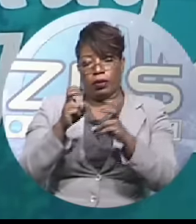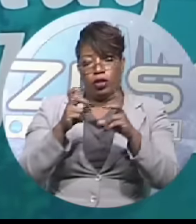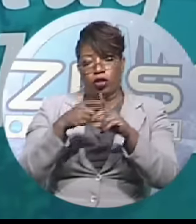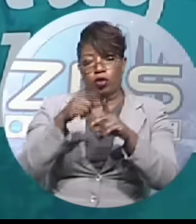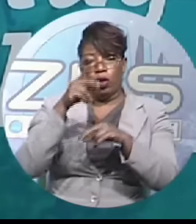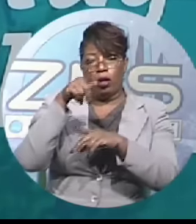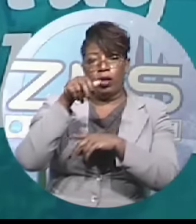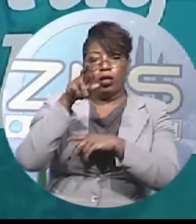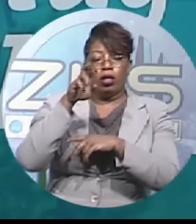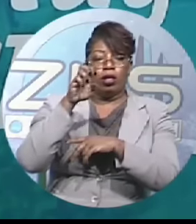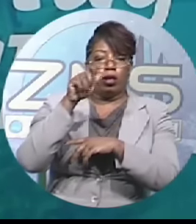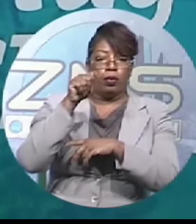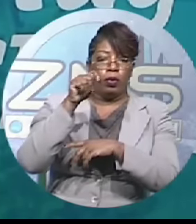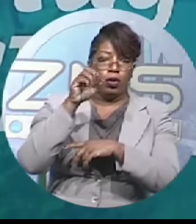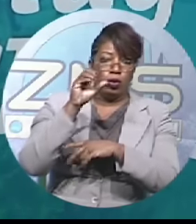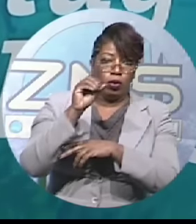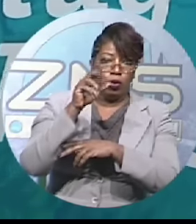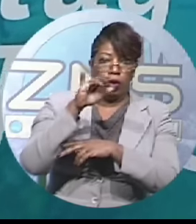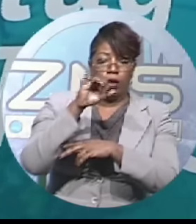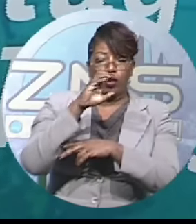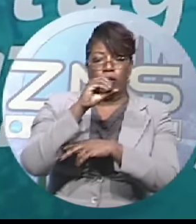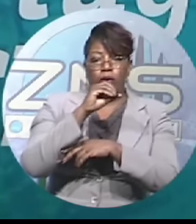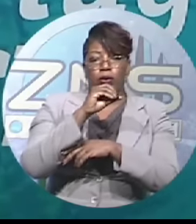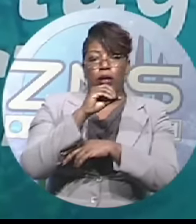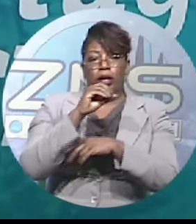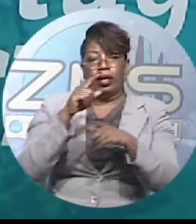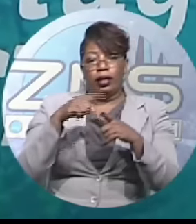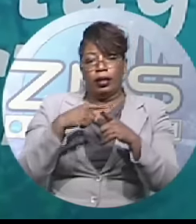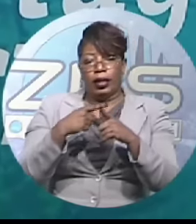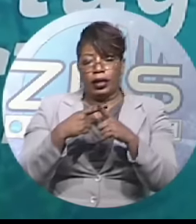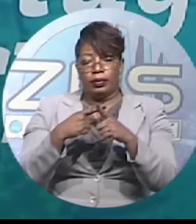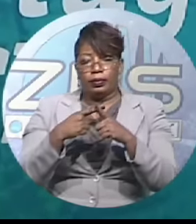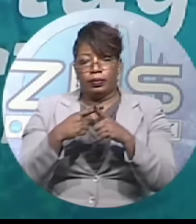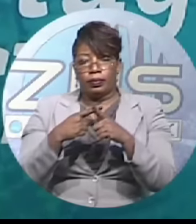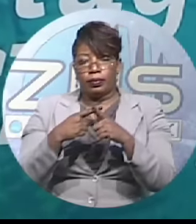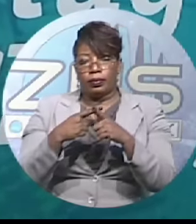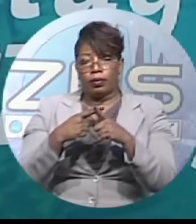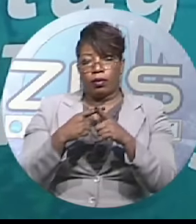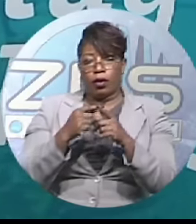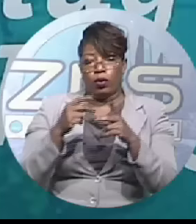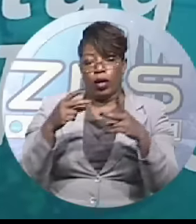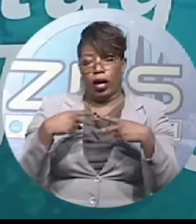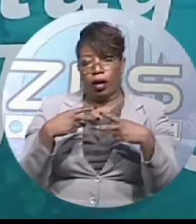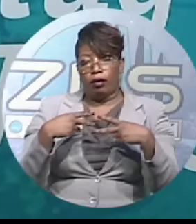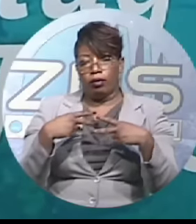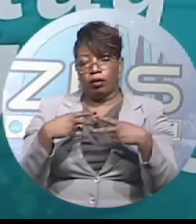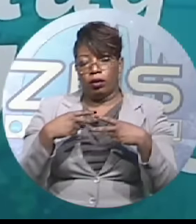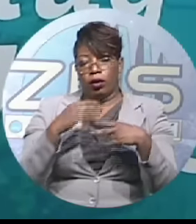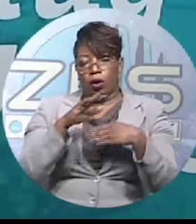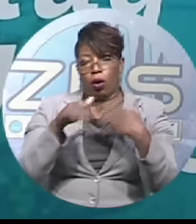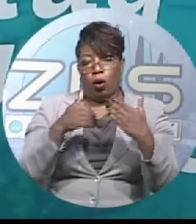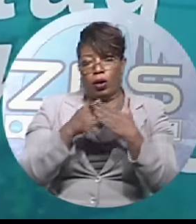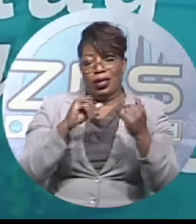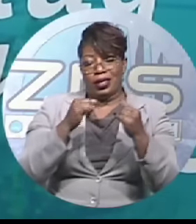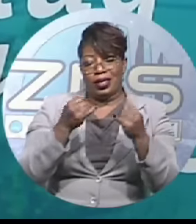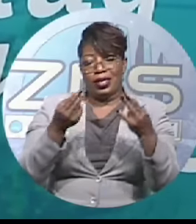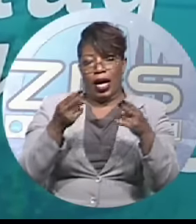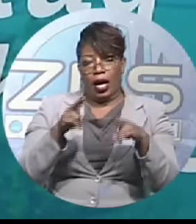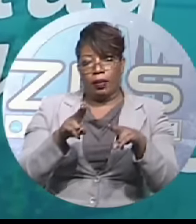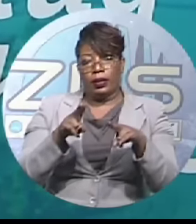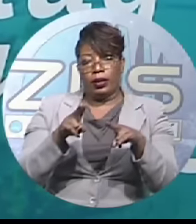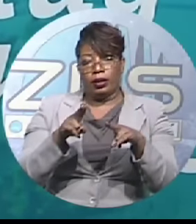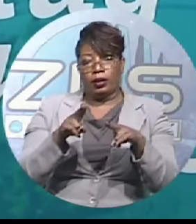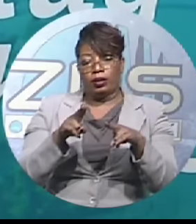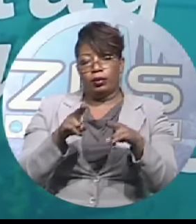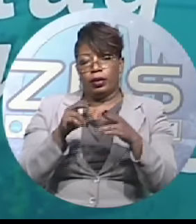much talent, and you've got all the other ills that is happening within the